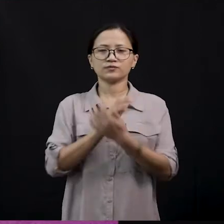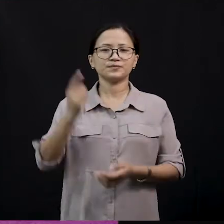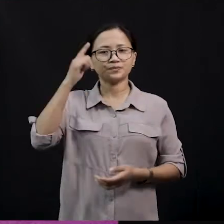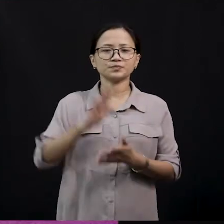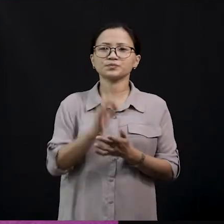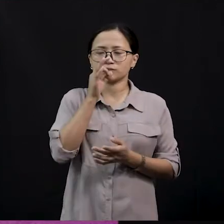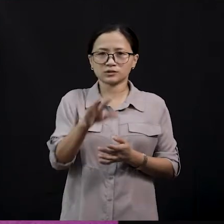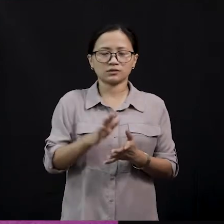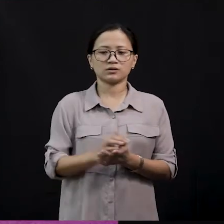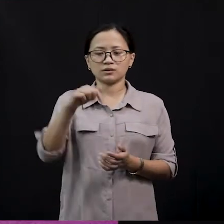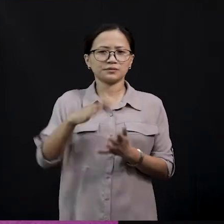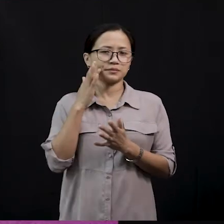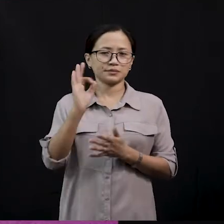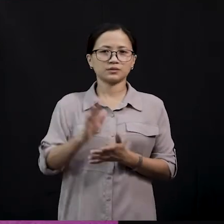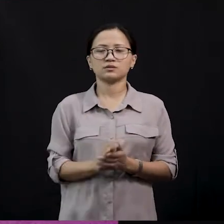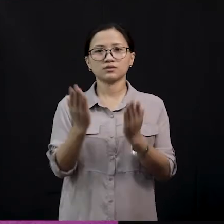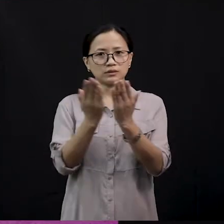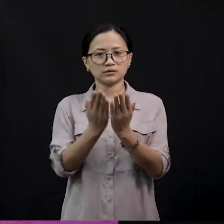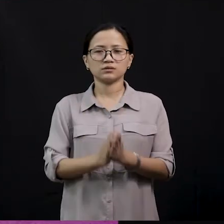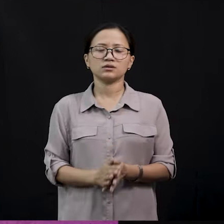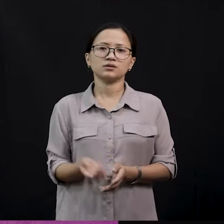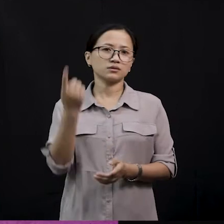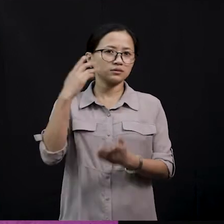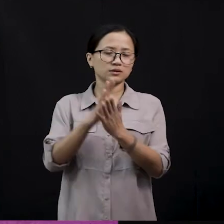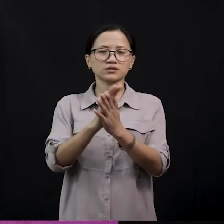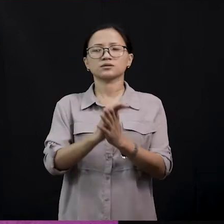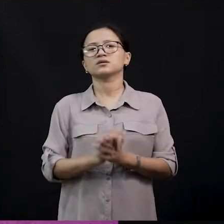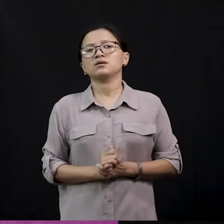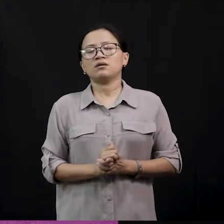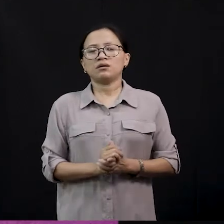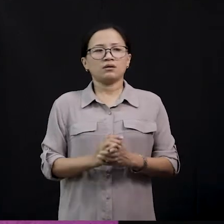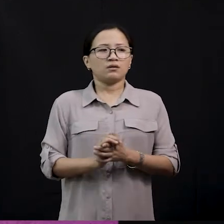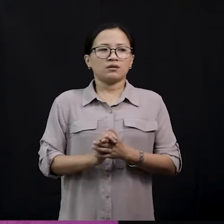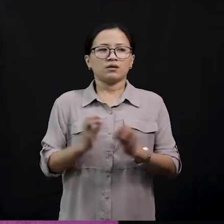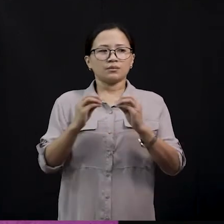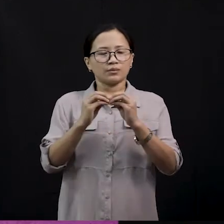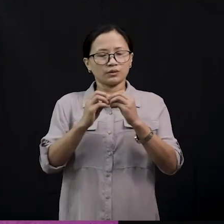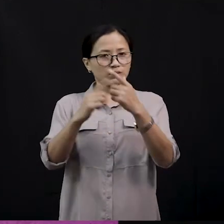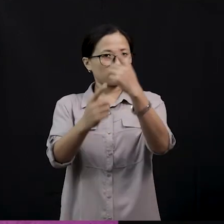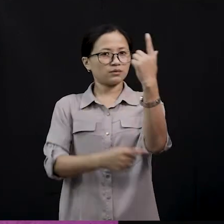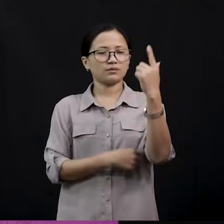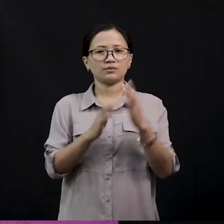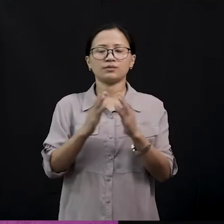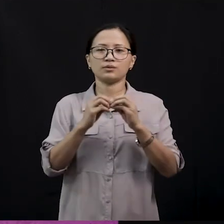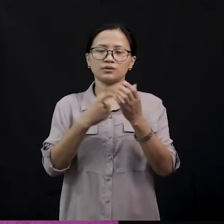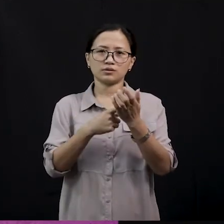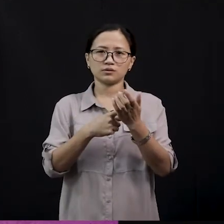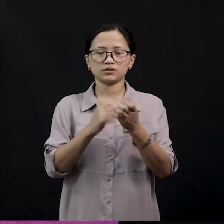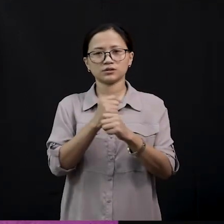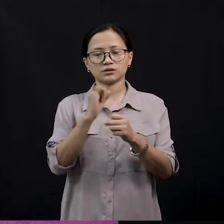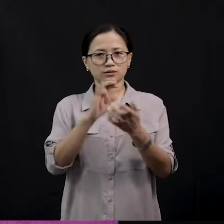very important in our lesson, that is The Last Bargain, and I hope you will be taking note of this.